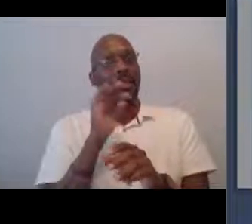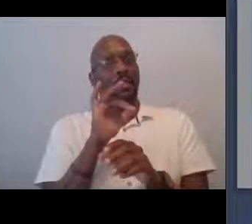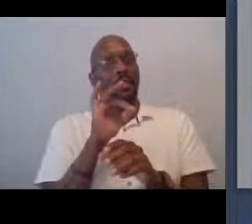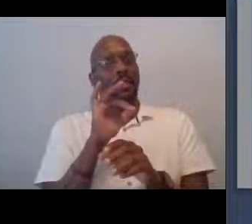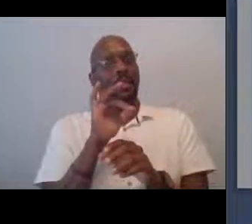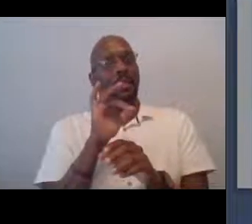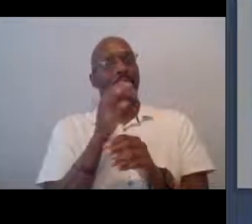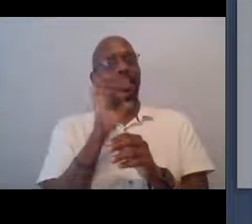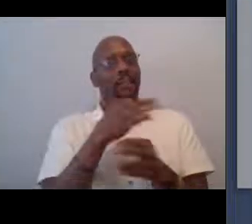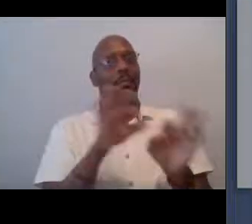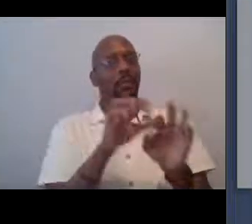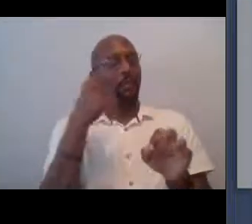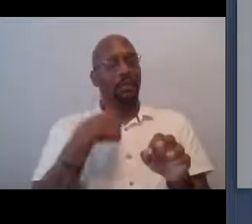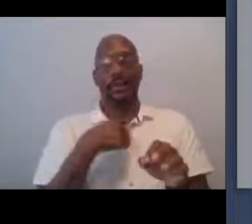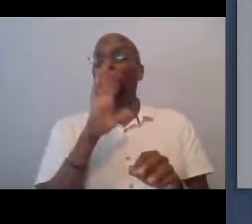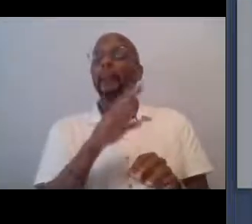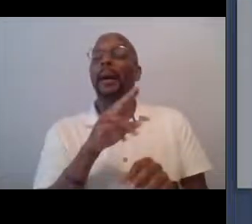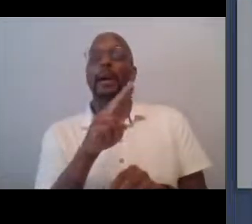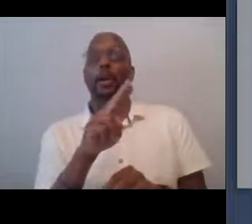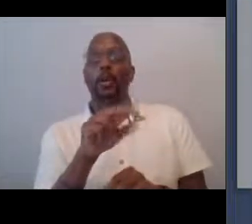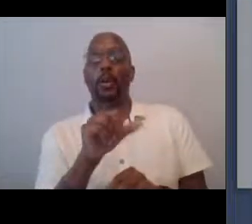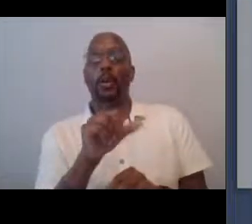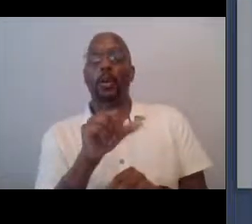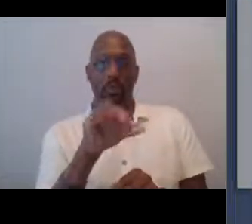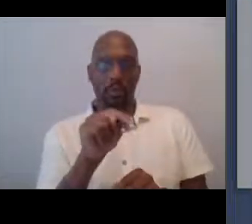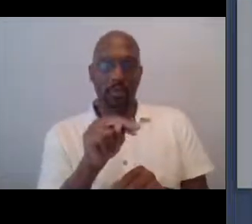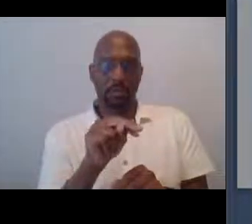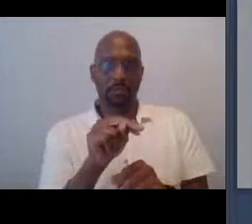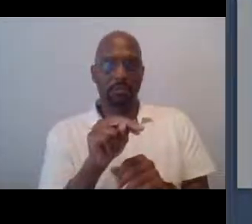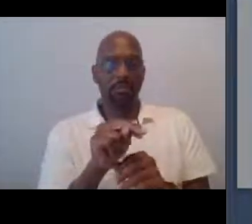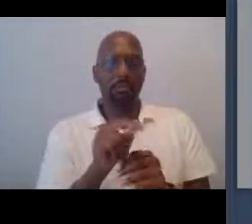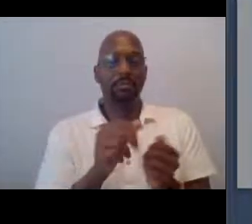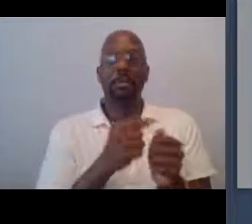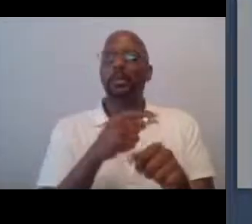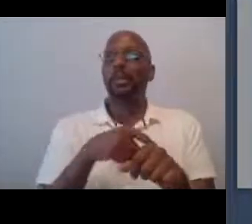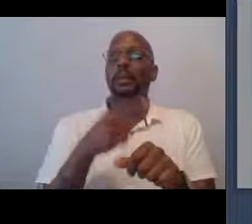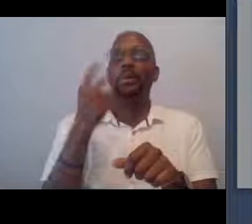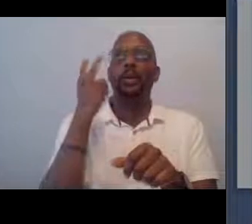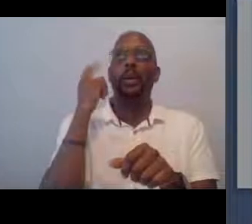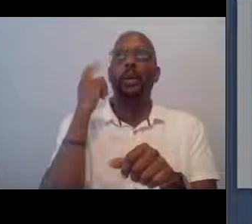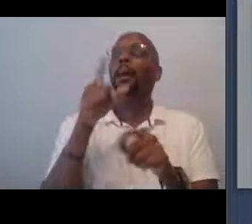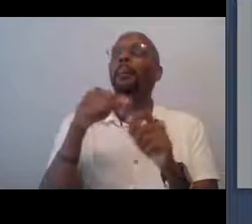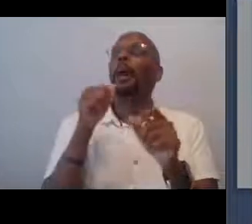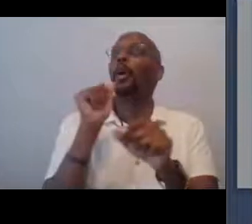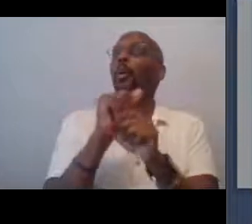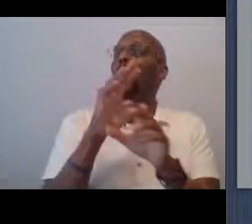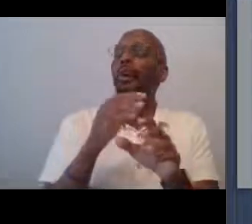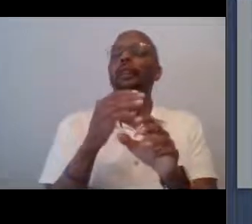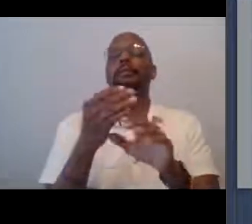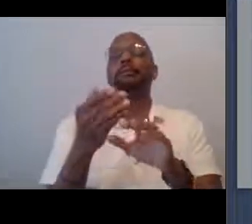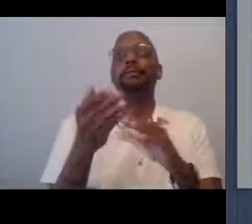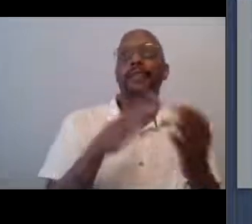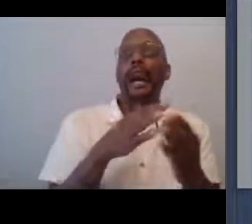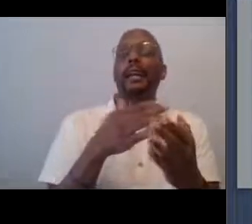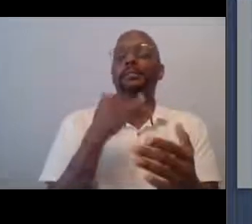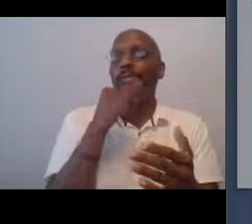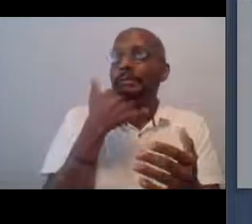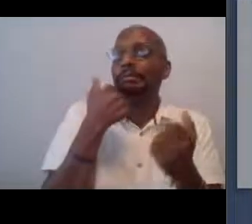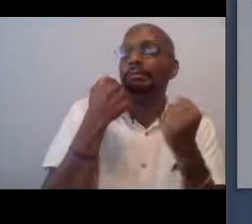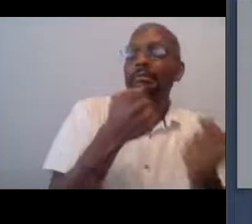union. And so almost always when you hear about a fatality for a worker that's doing traffic control, it's going to be somebody from the laborers